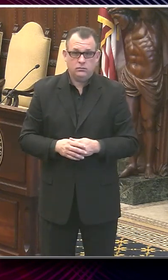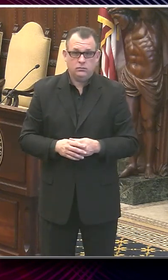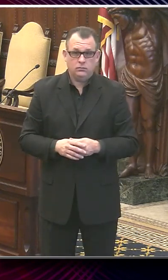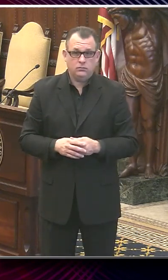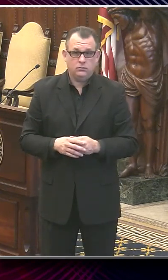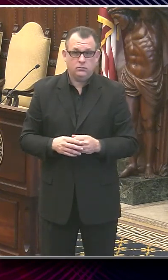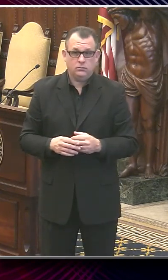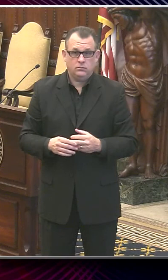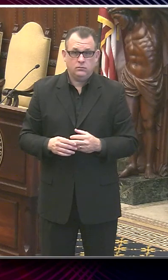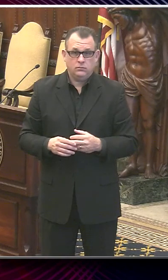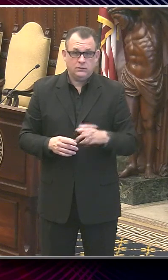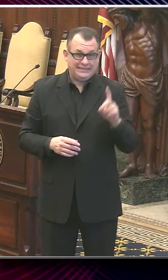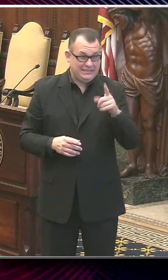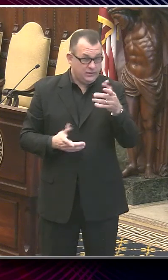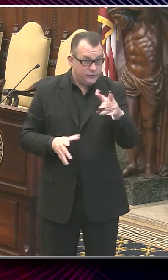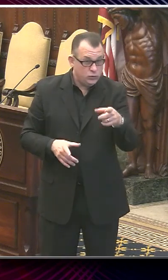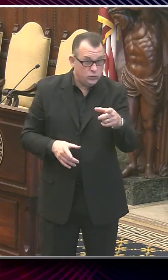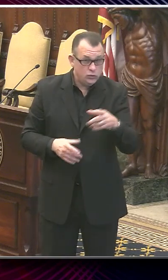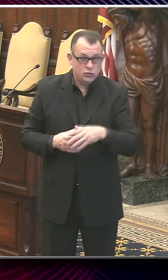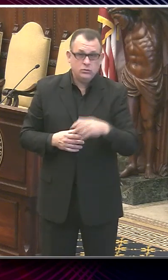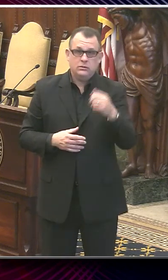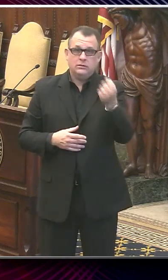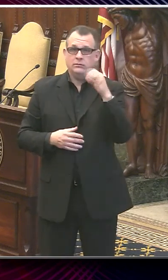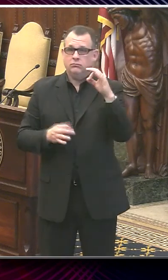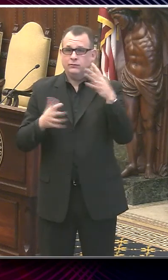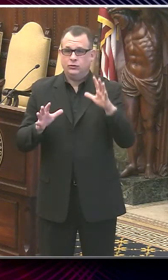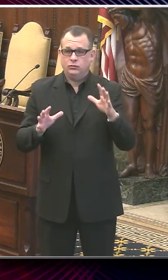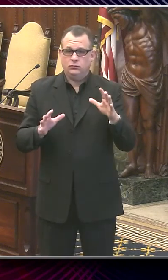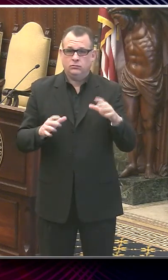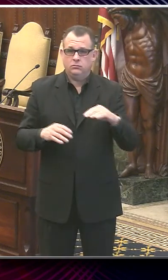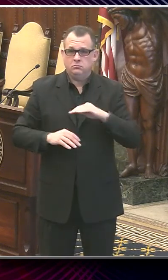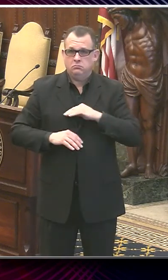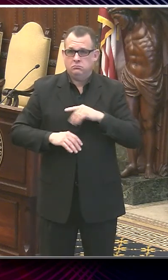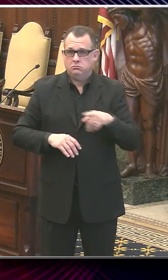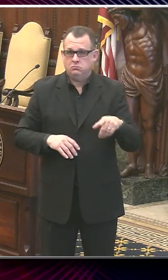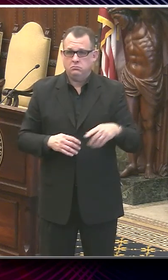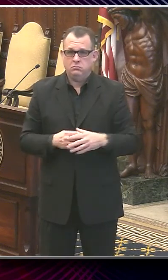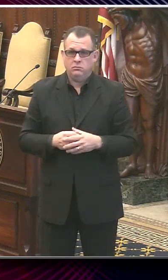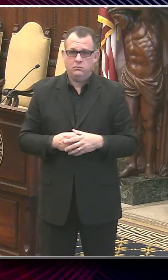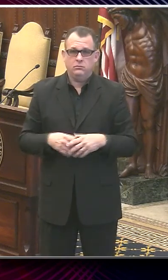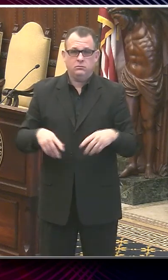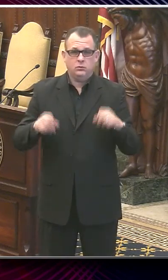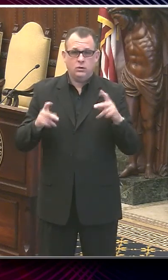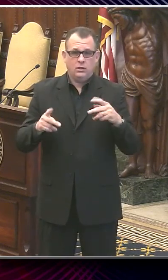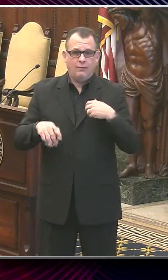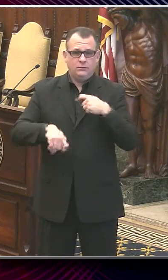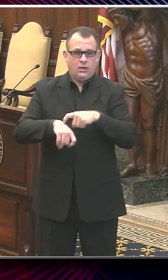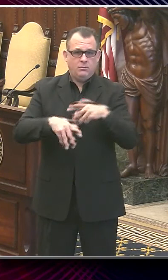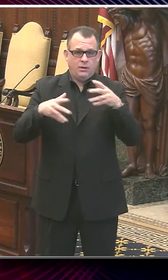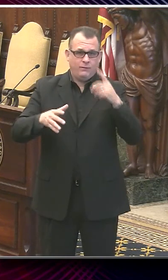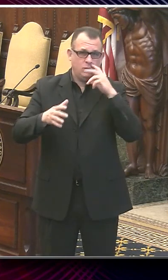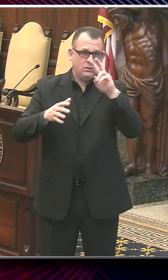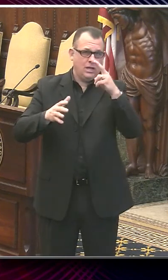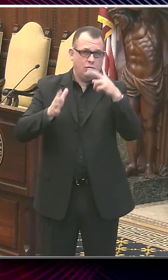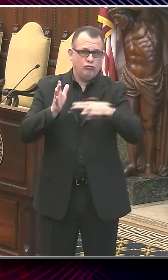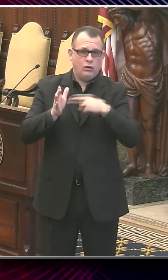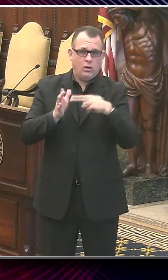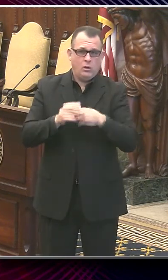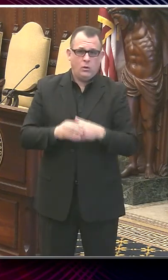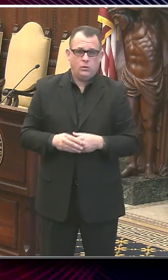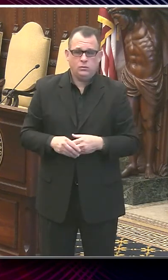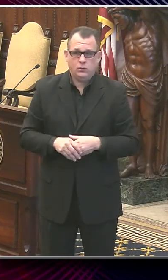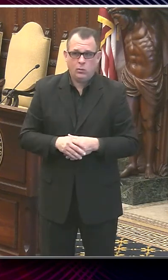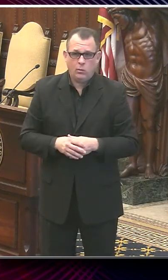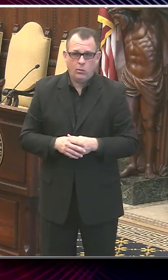That was it, Denise. You're good? Yes, I am. Thanks. Okay, very good. All right. Well, then we do have some time for a second